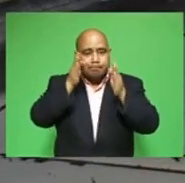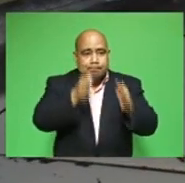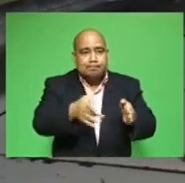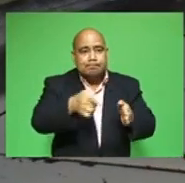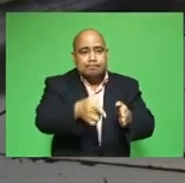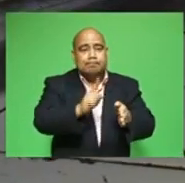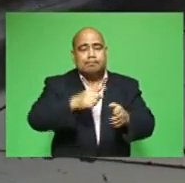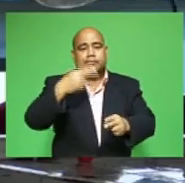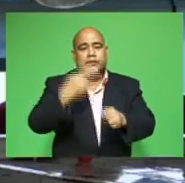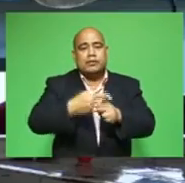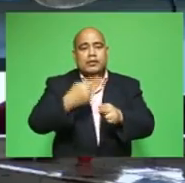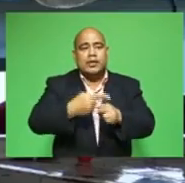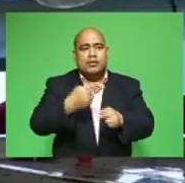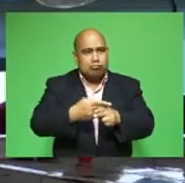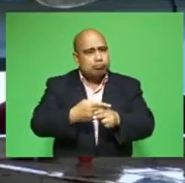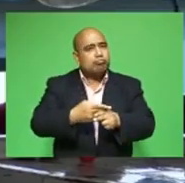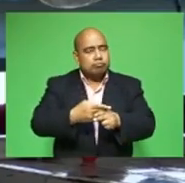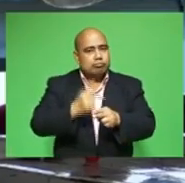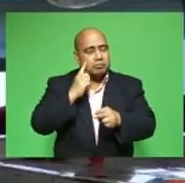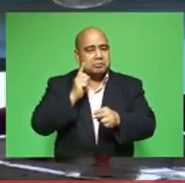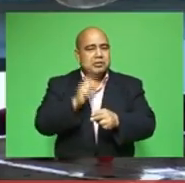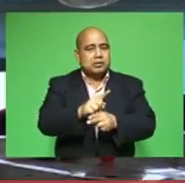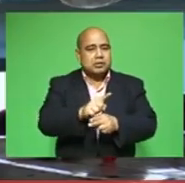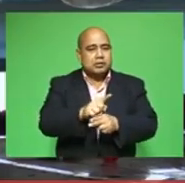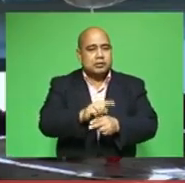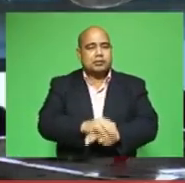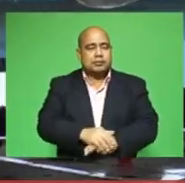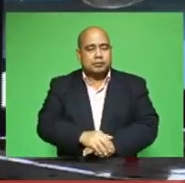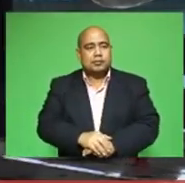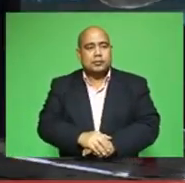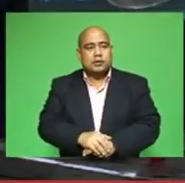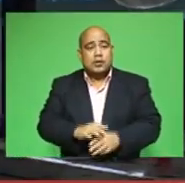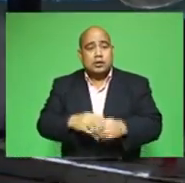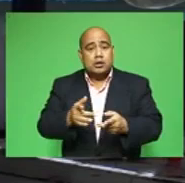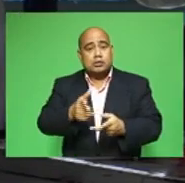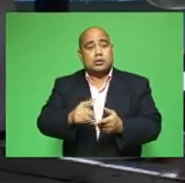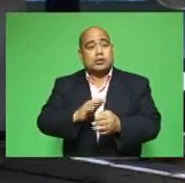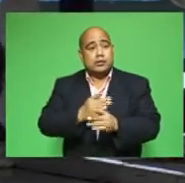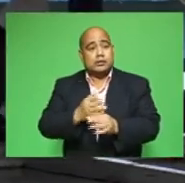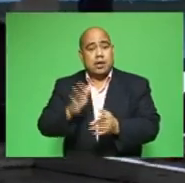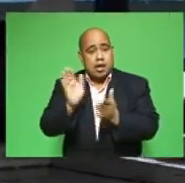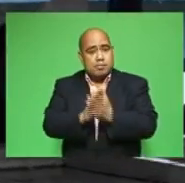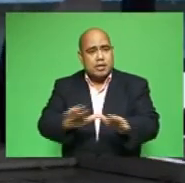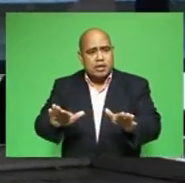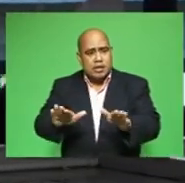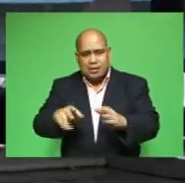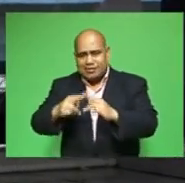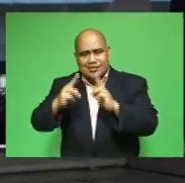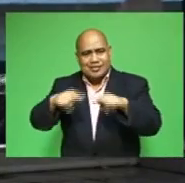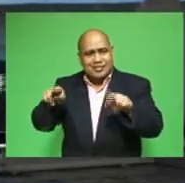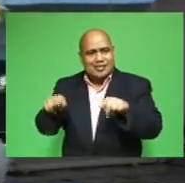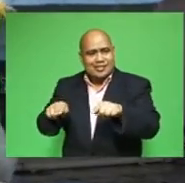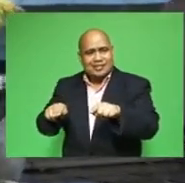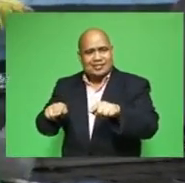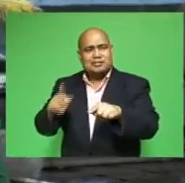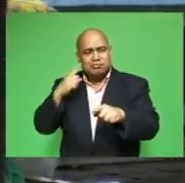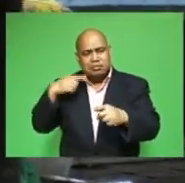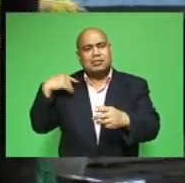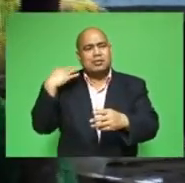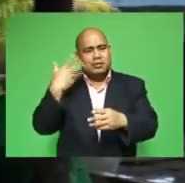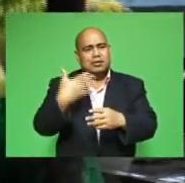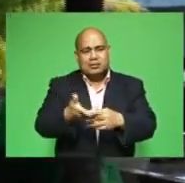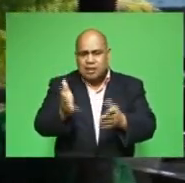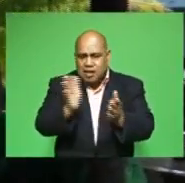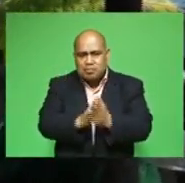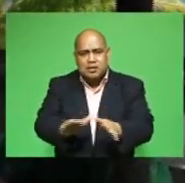during the pandemic. For these fish sellers, empty stalls has been a sight for many weeks. However, they're still trying to